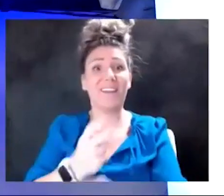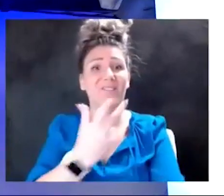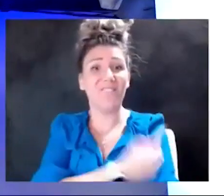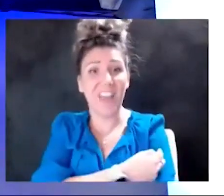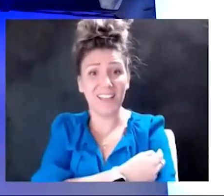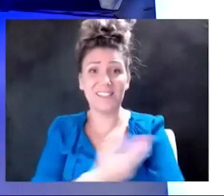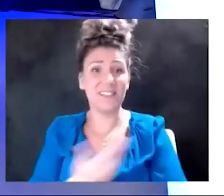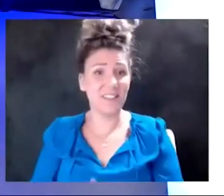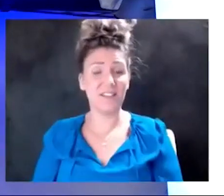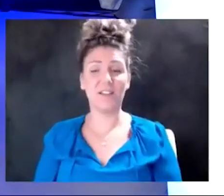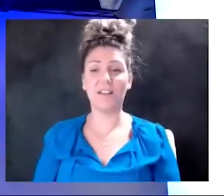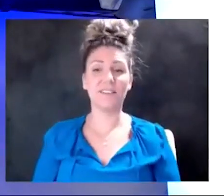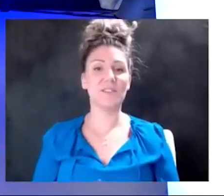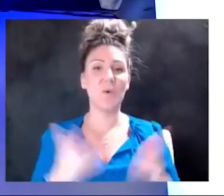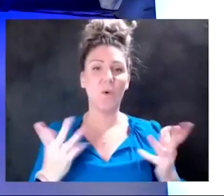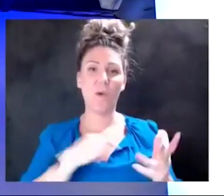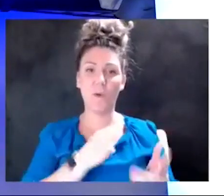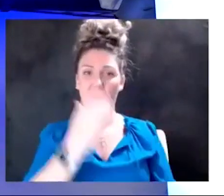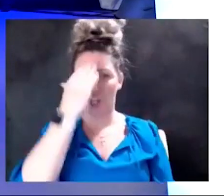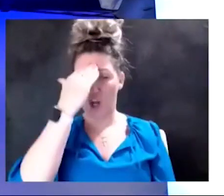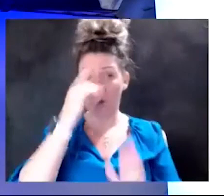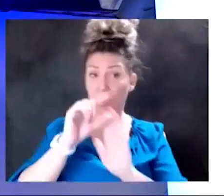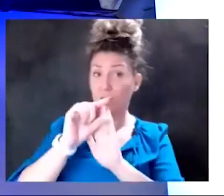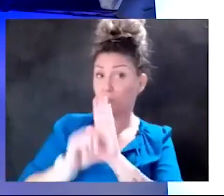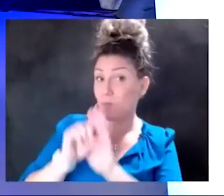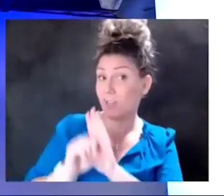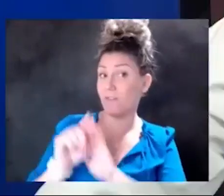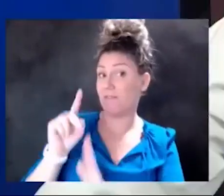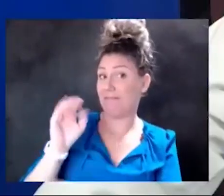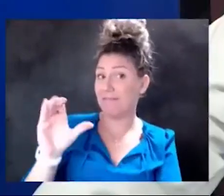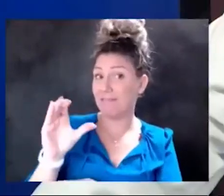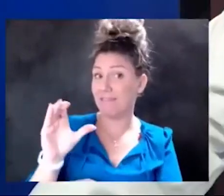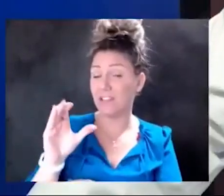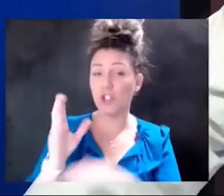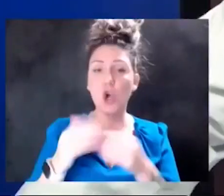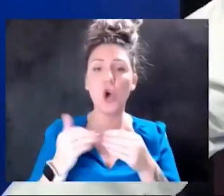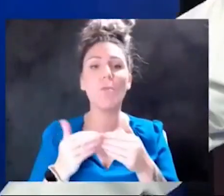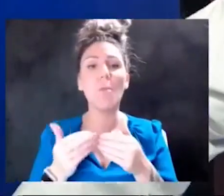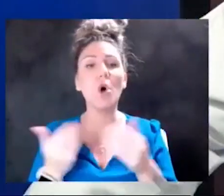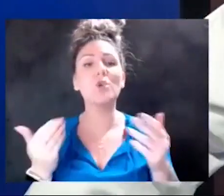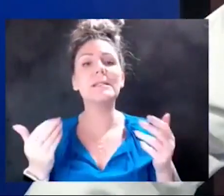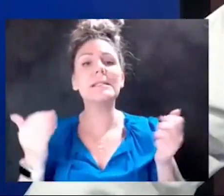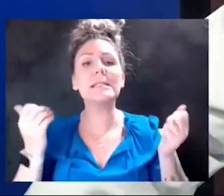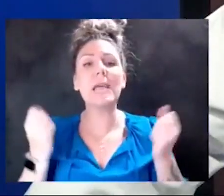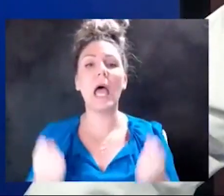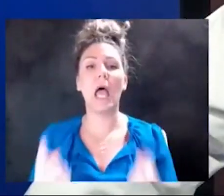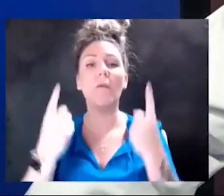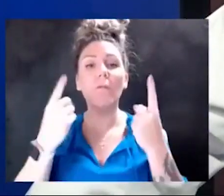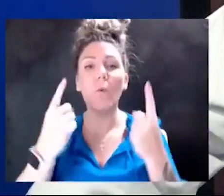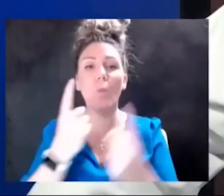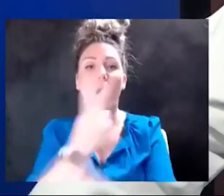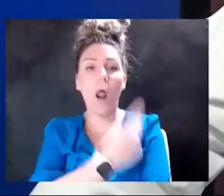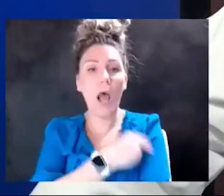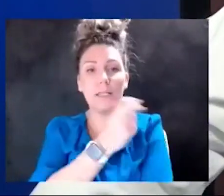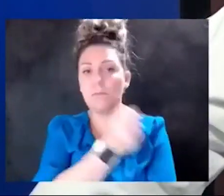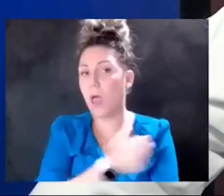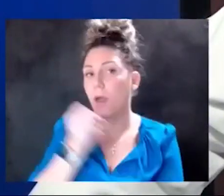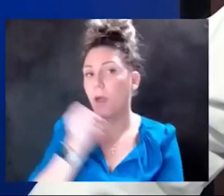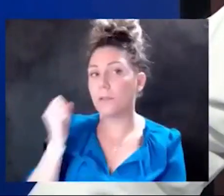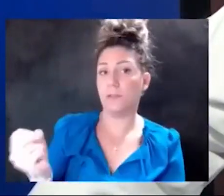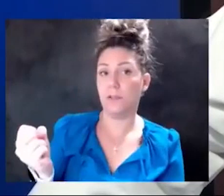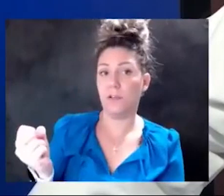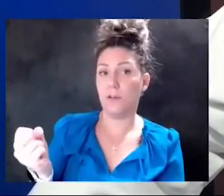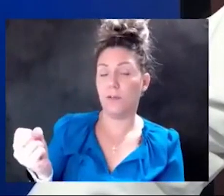know. In Springfield and in Kansas City, almost everyone who has hospitalized has not